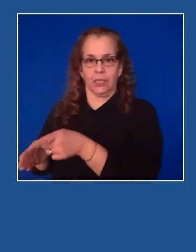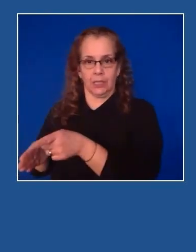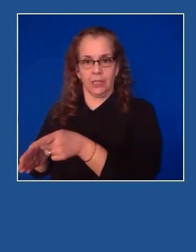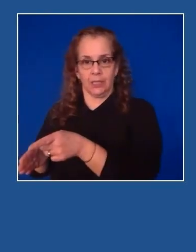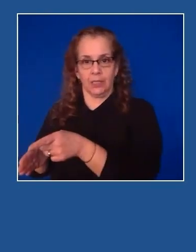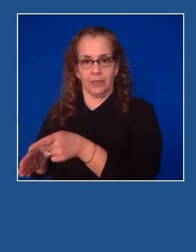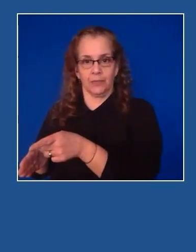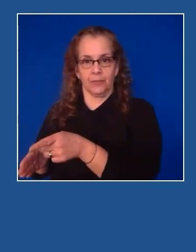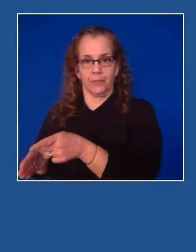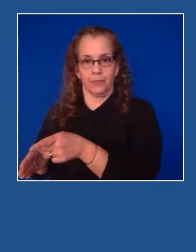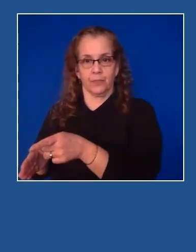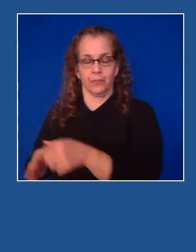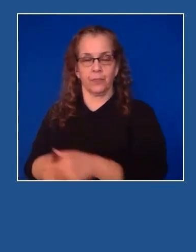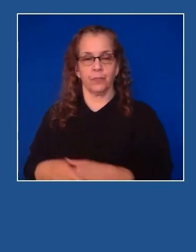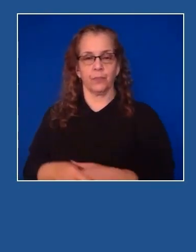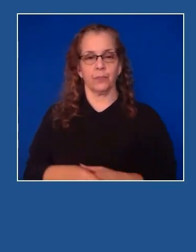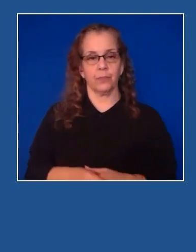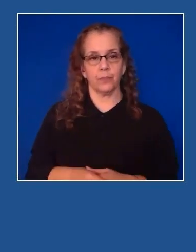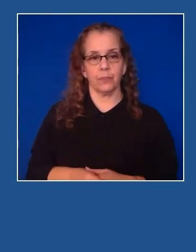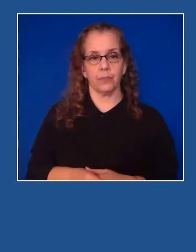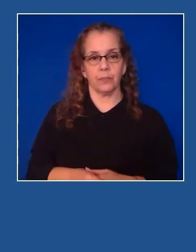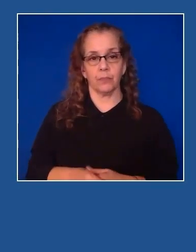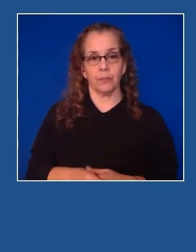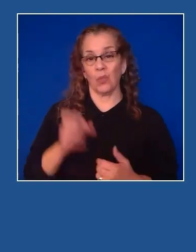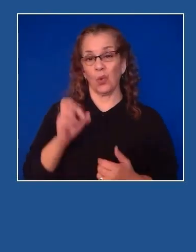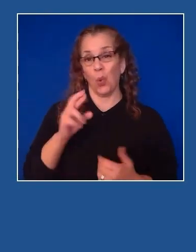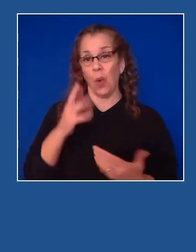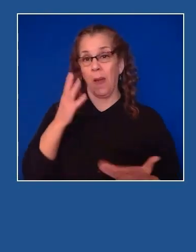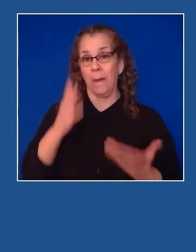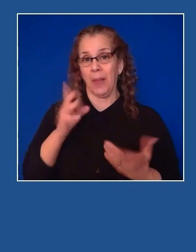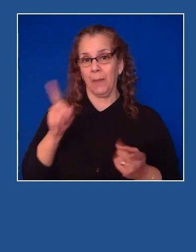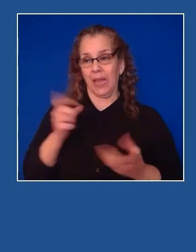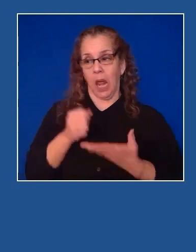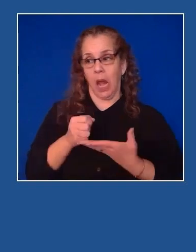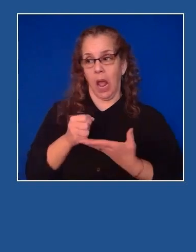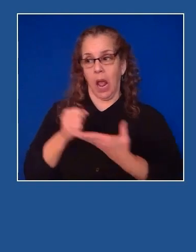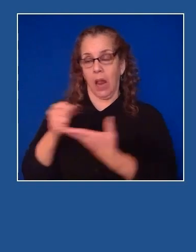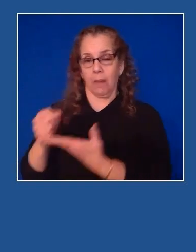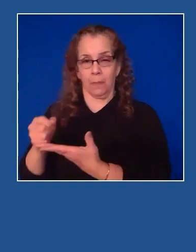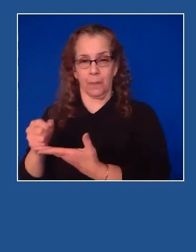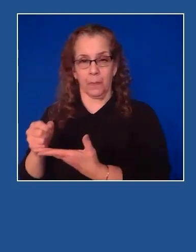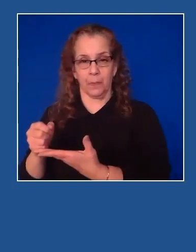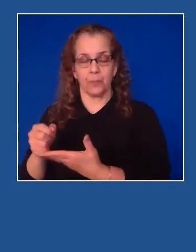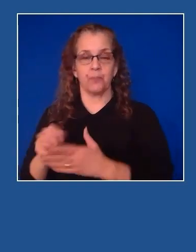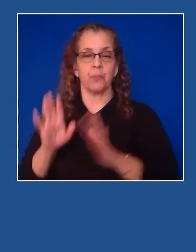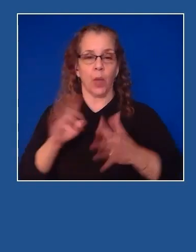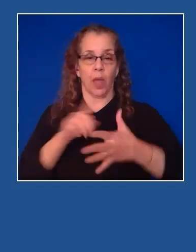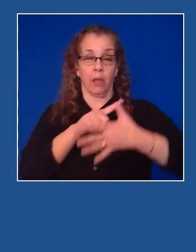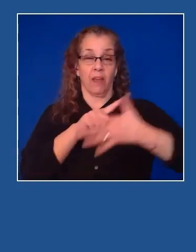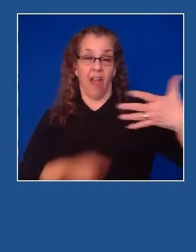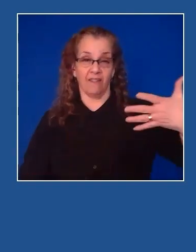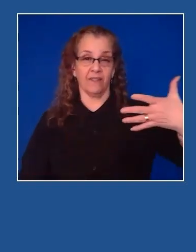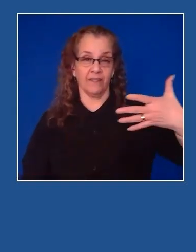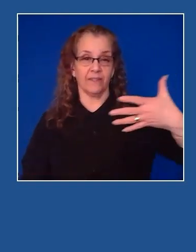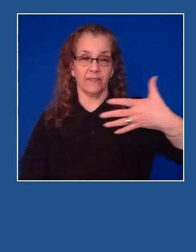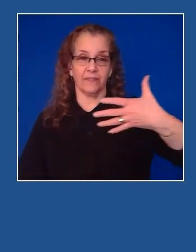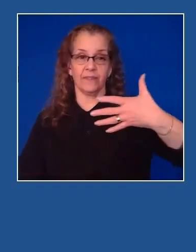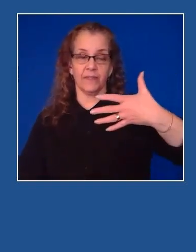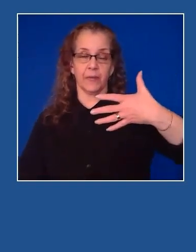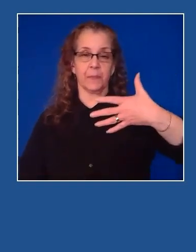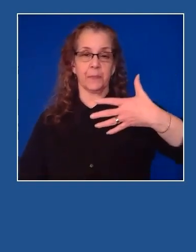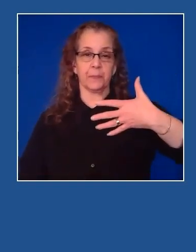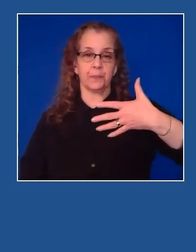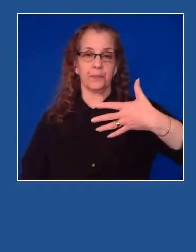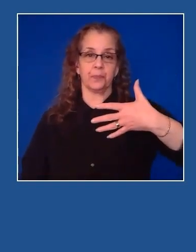self-harming, or maybe actually can help them along. All right, so here are the 5 problems I want to